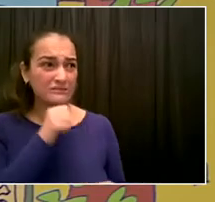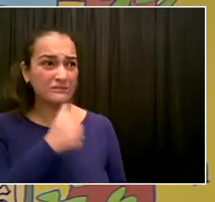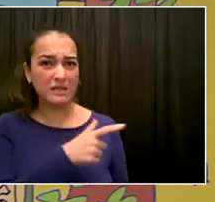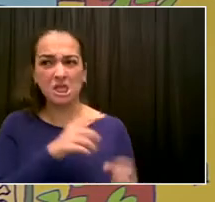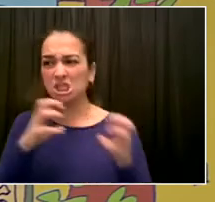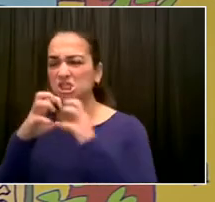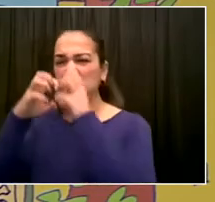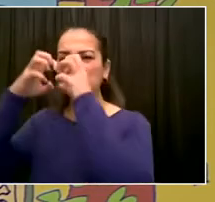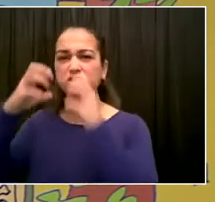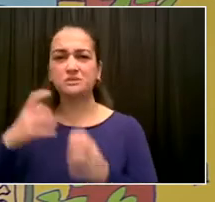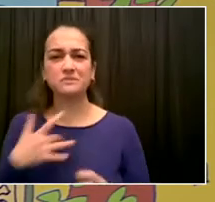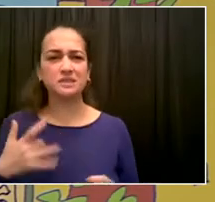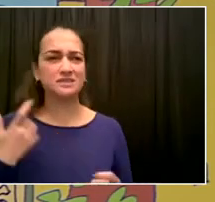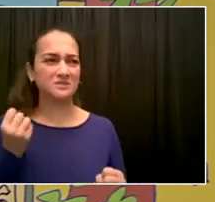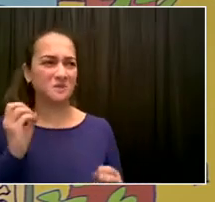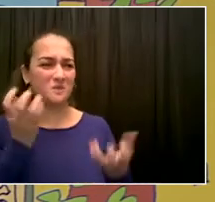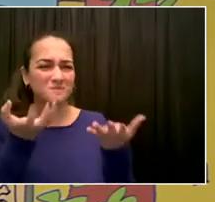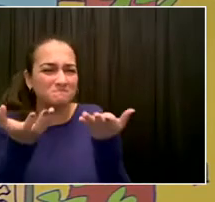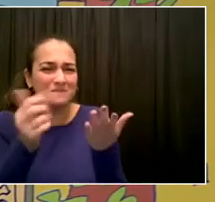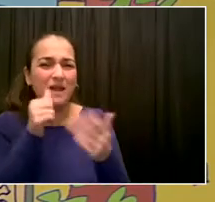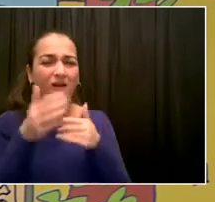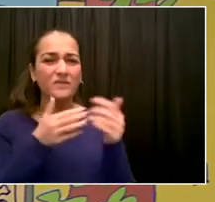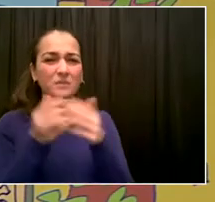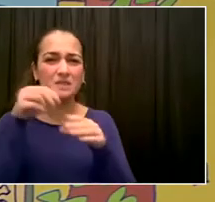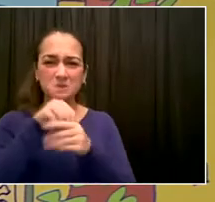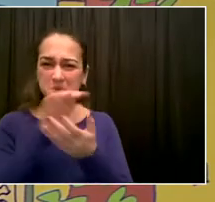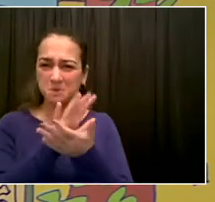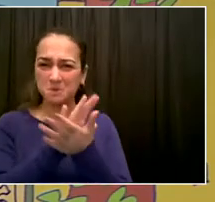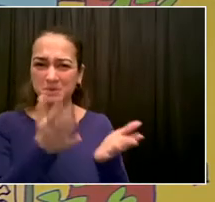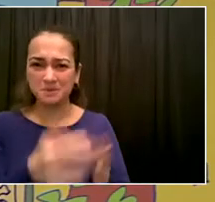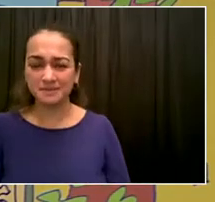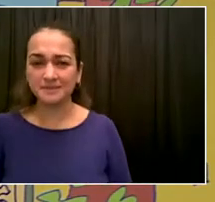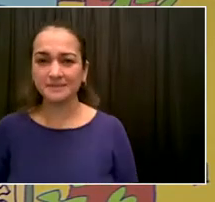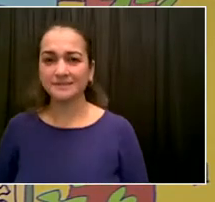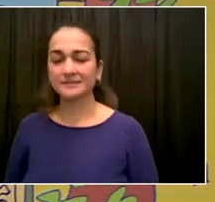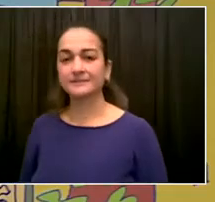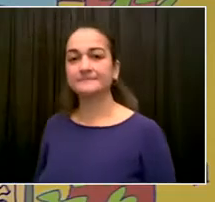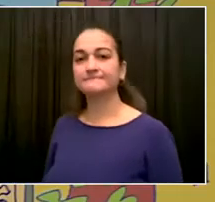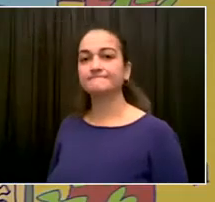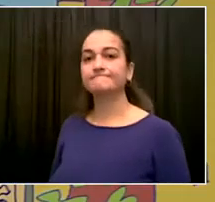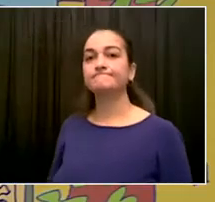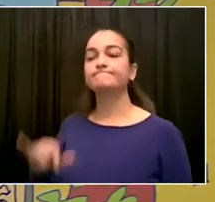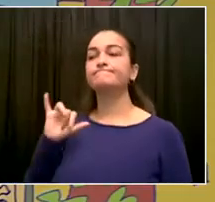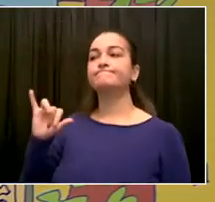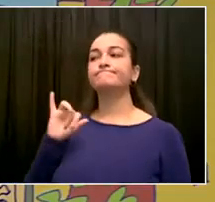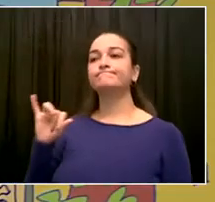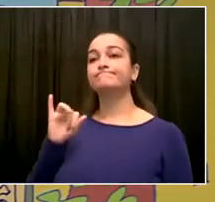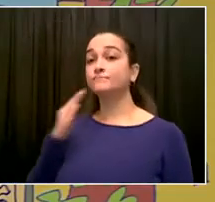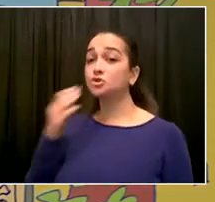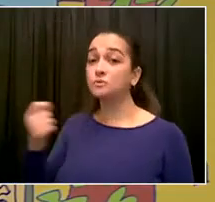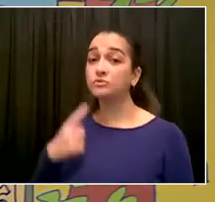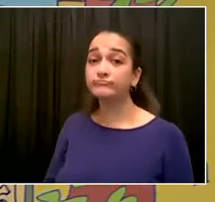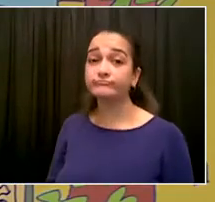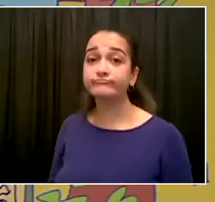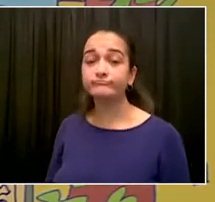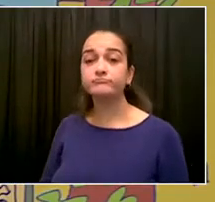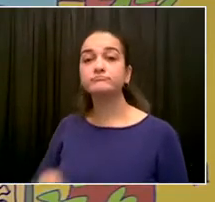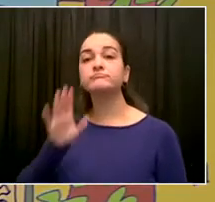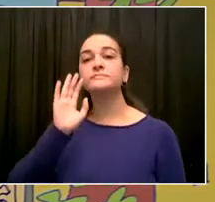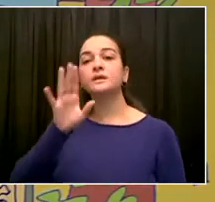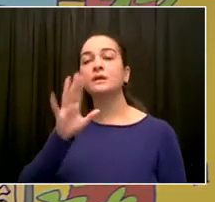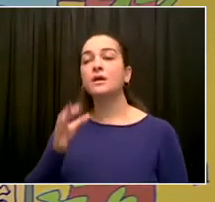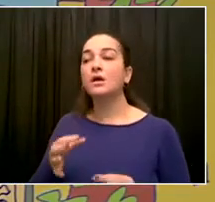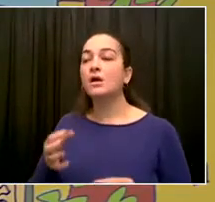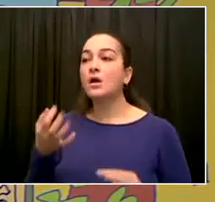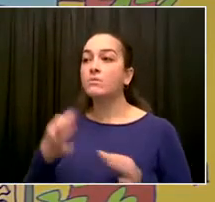guns. First job is to keep everyone safe. The random scanning means it happens sometimes. It